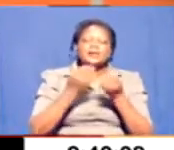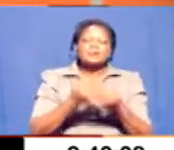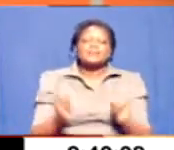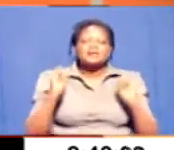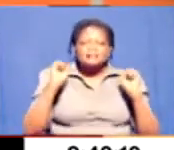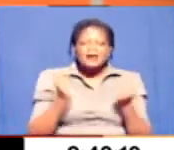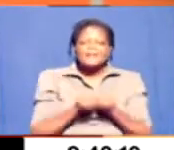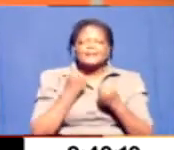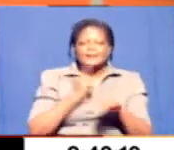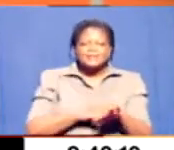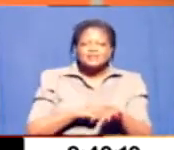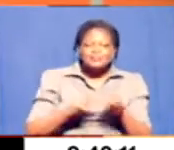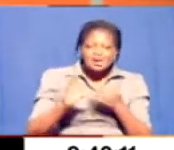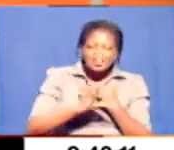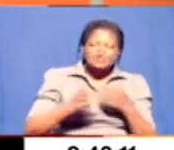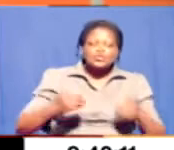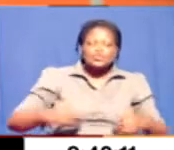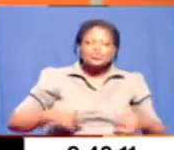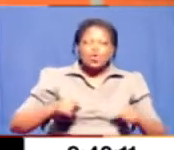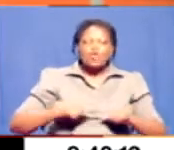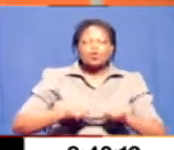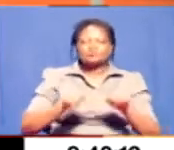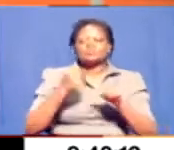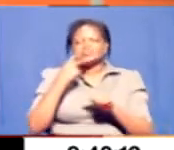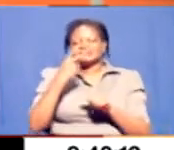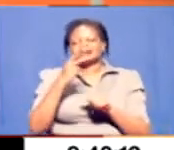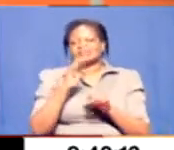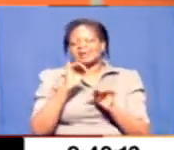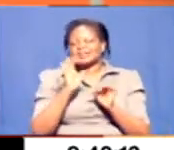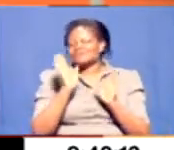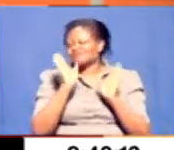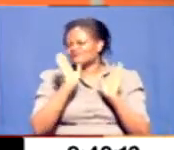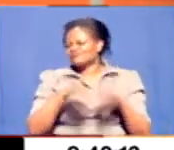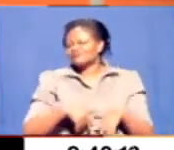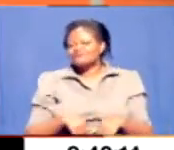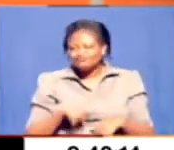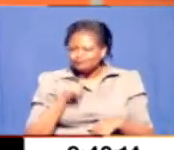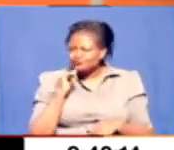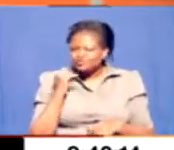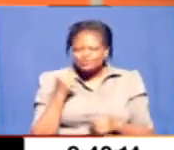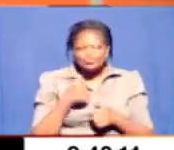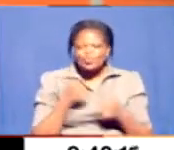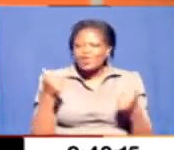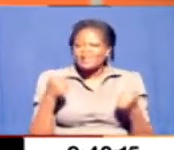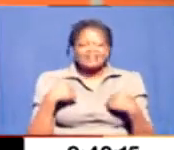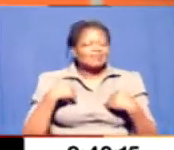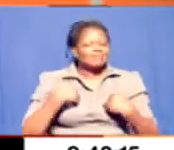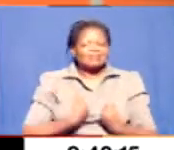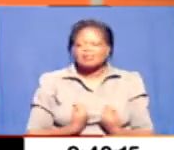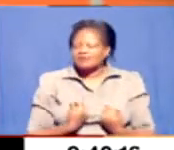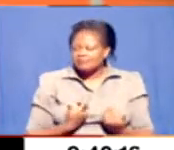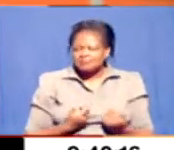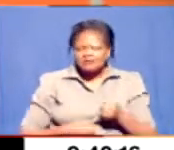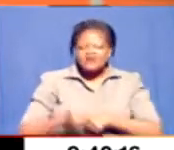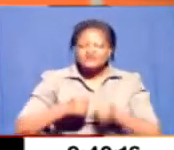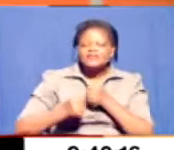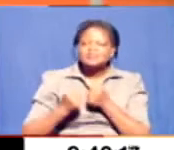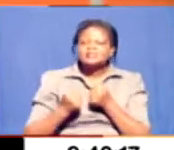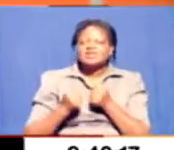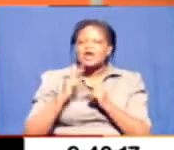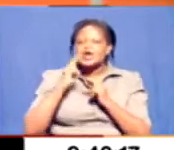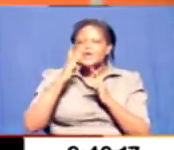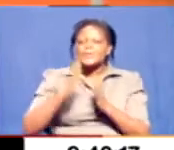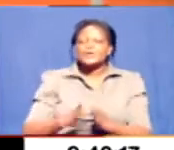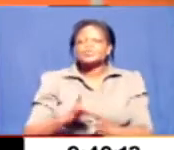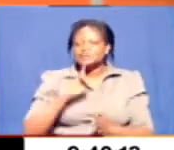when the country's youth continue to view agriculture as an unattractive and tedious activity. However, as our reporter Allan